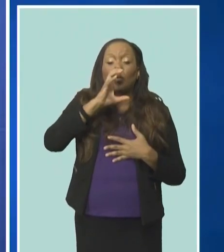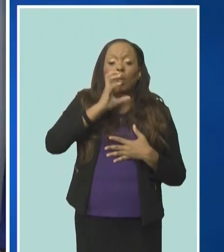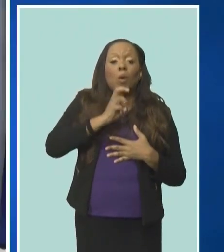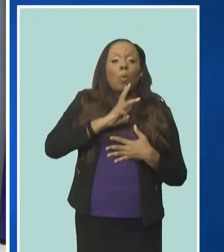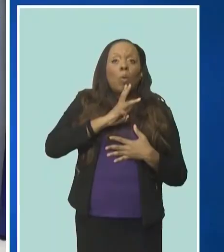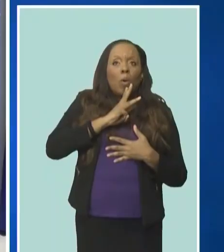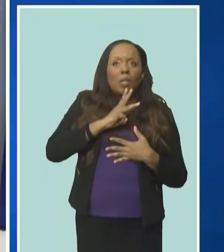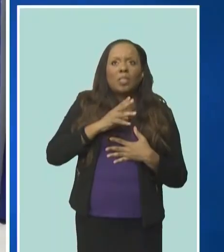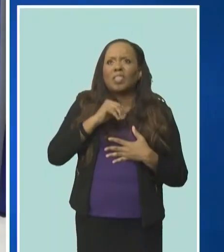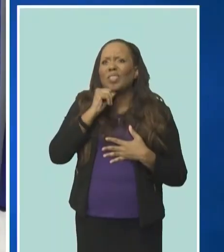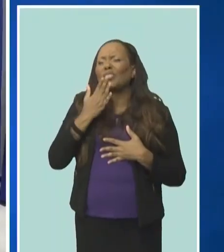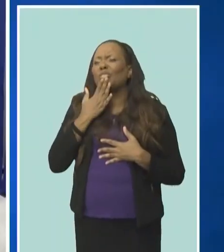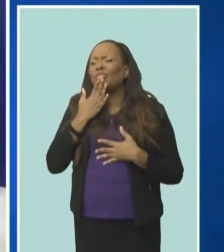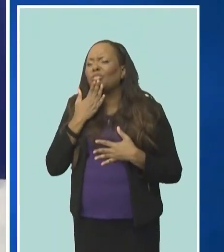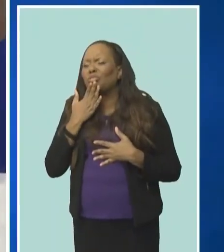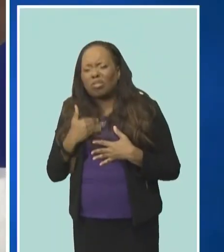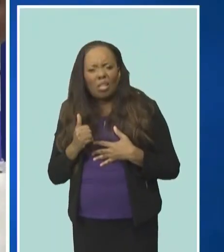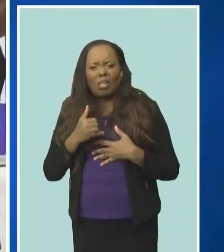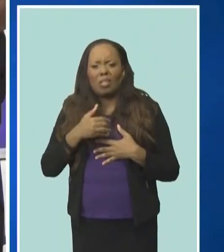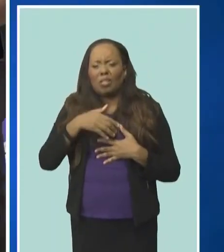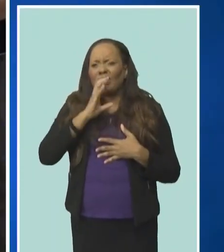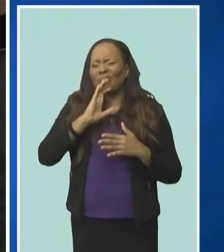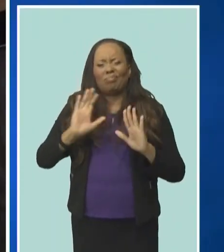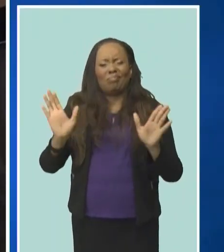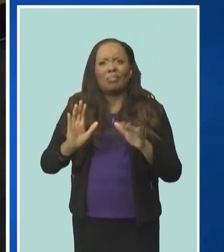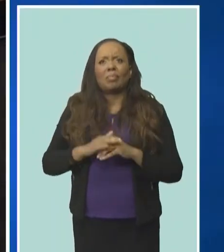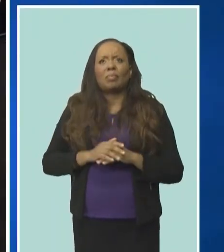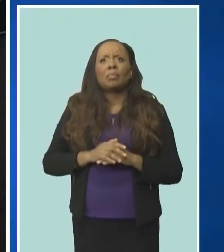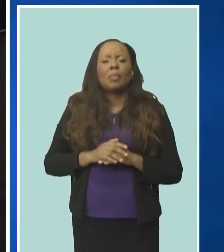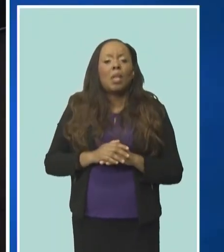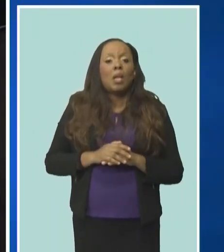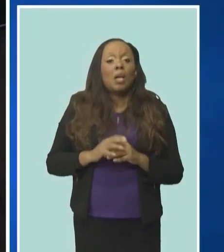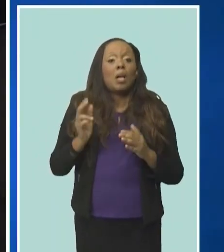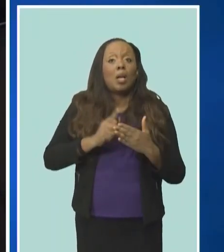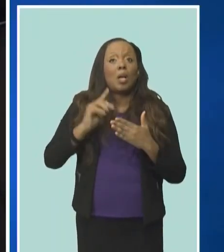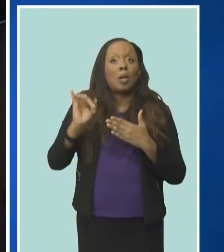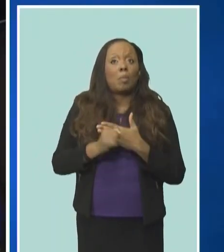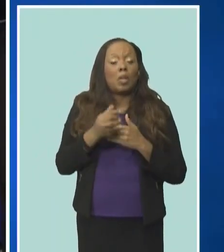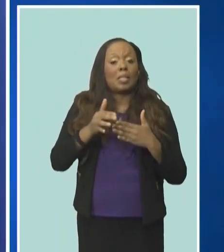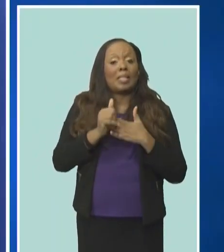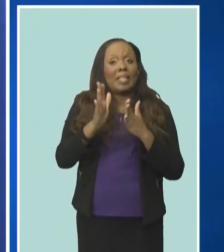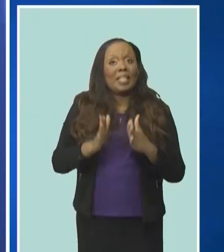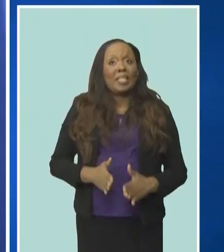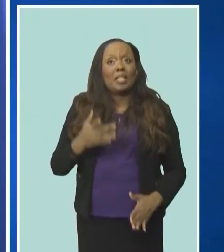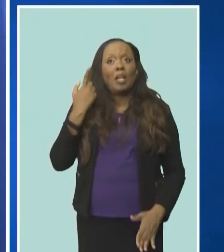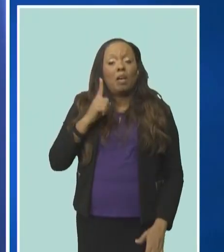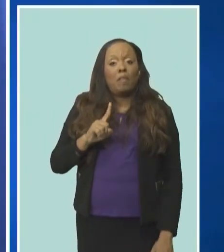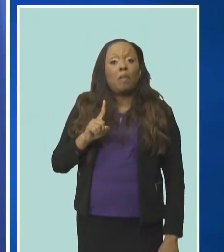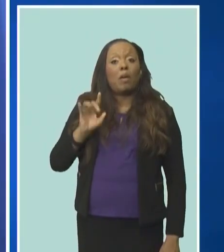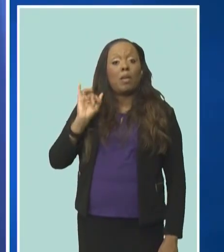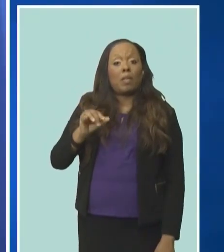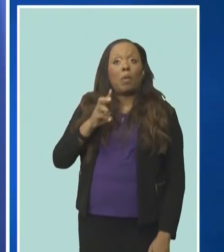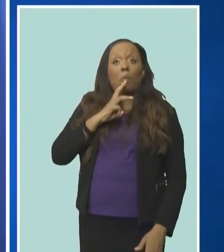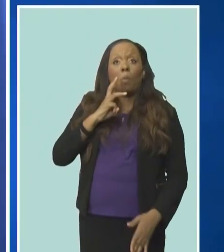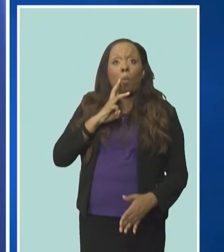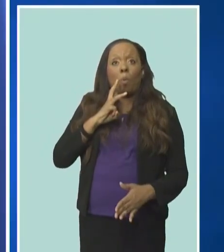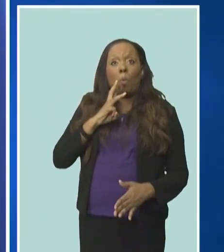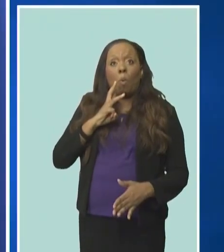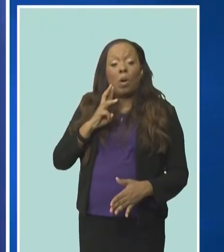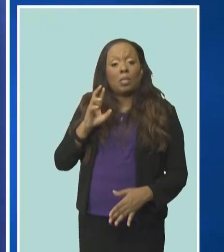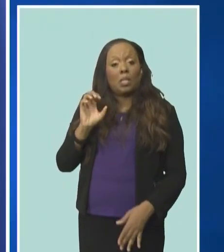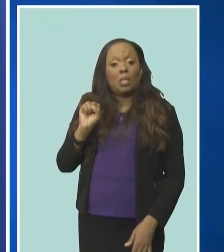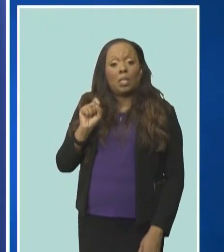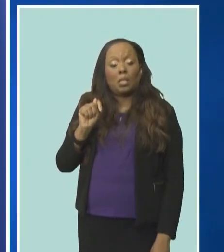choice. Sheridan Graves is Hydrate Caribbean project leader for Newport Water. We are pleased to announce the launch